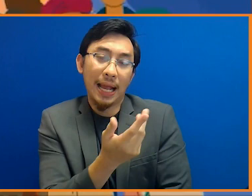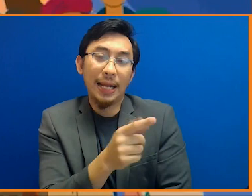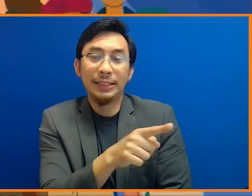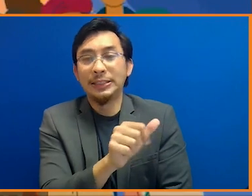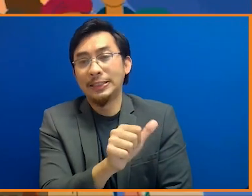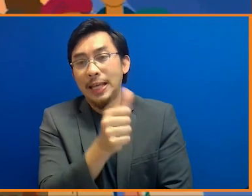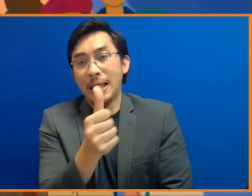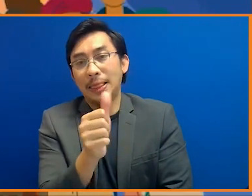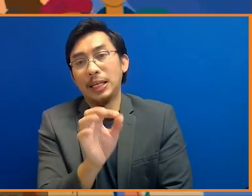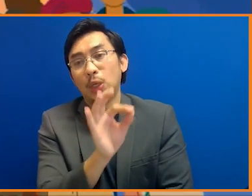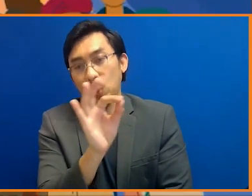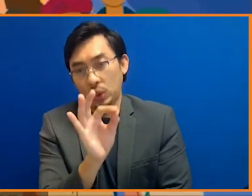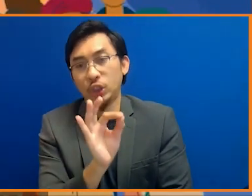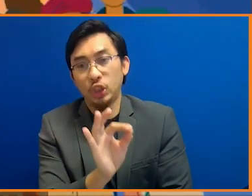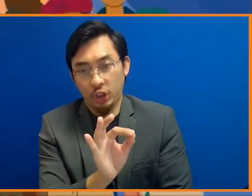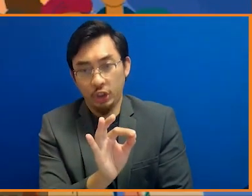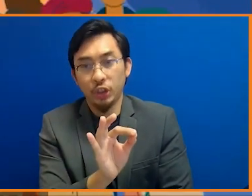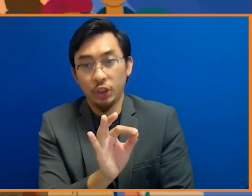another question.